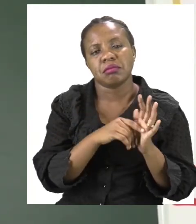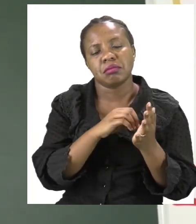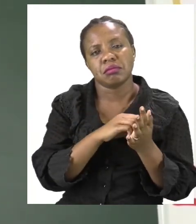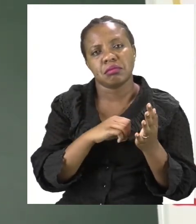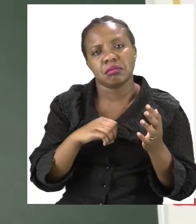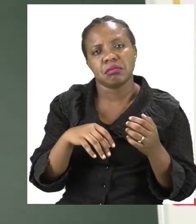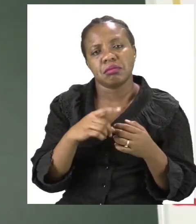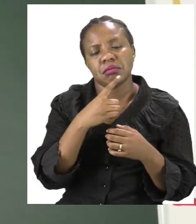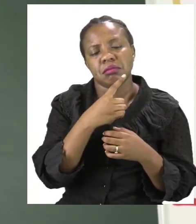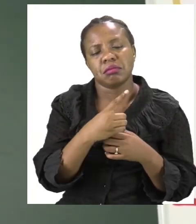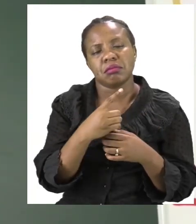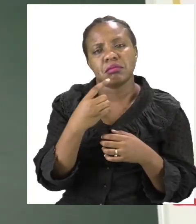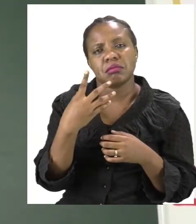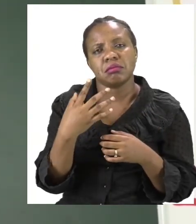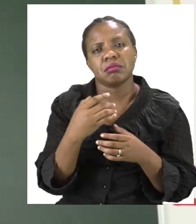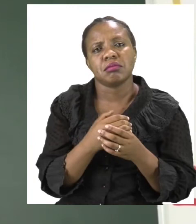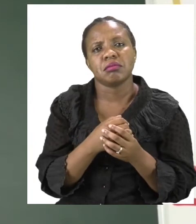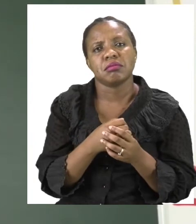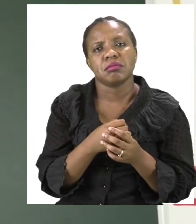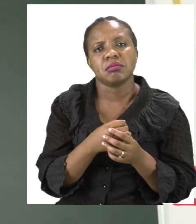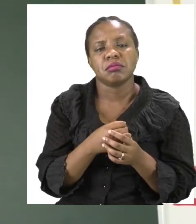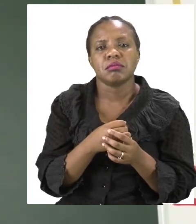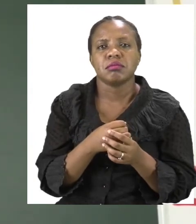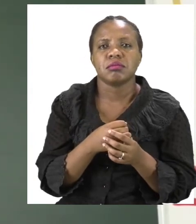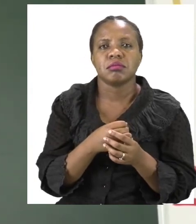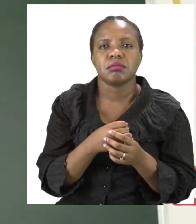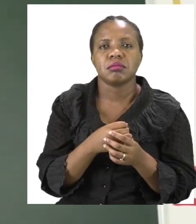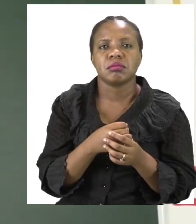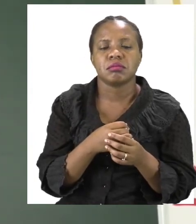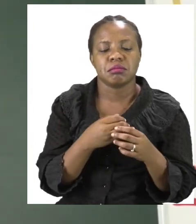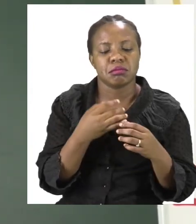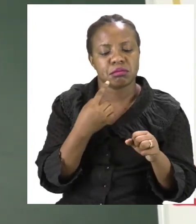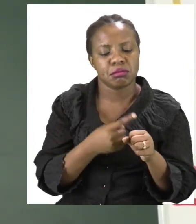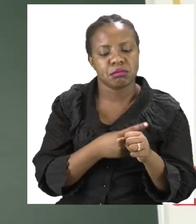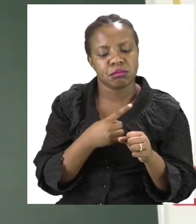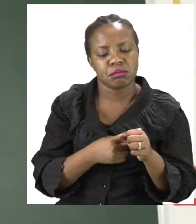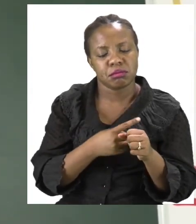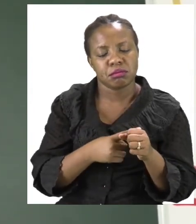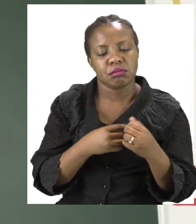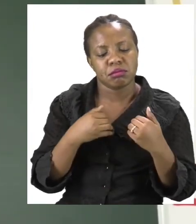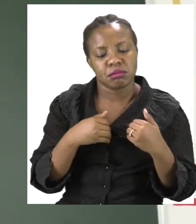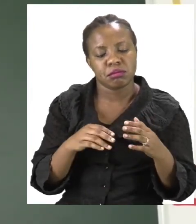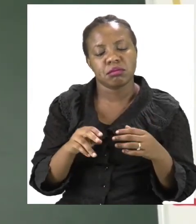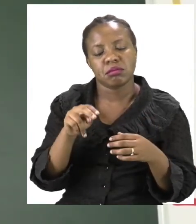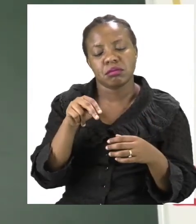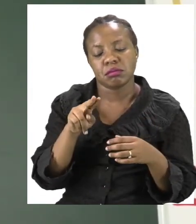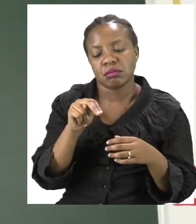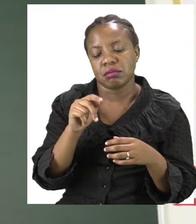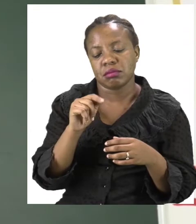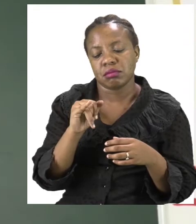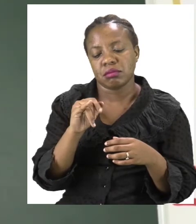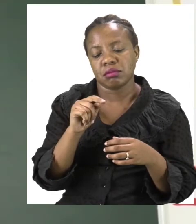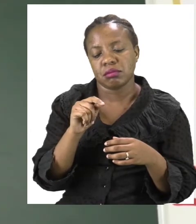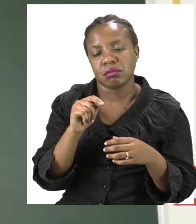minus 15. So we start always with our unit side. So these